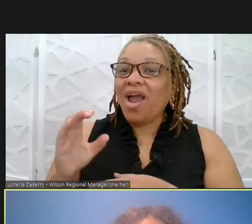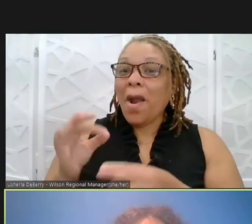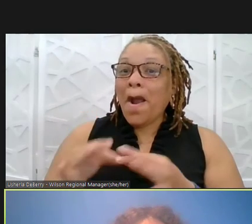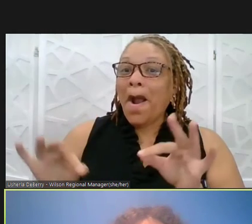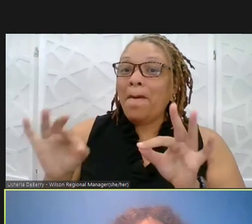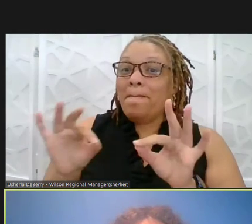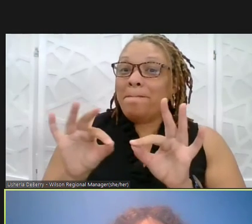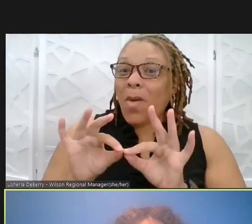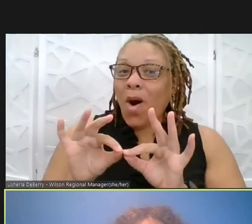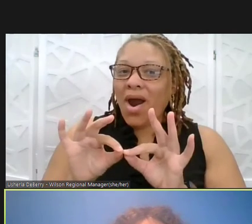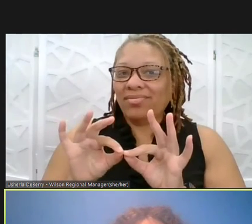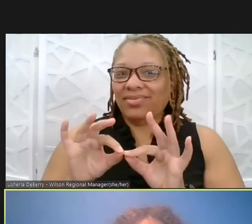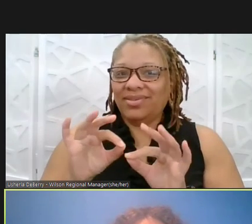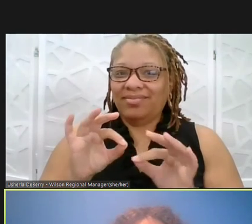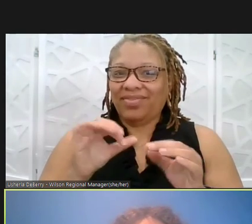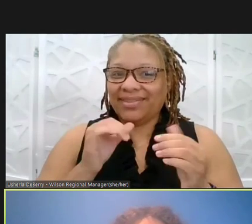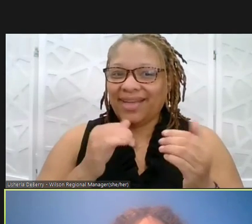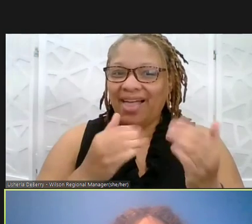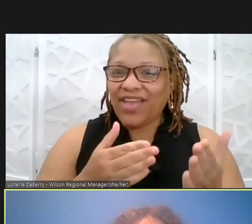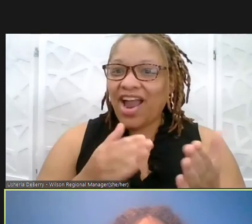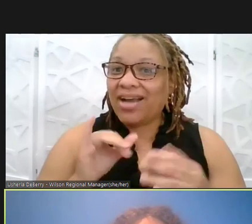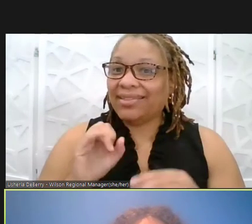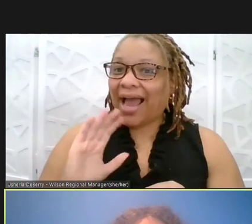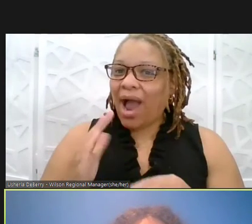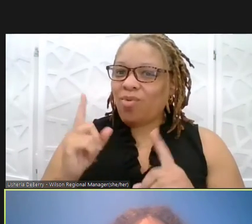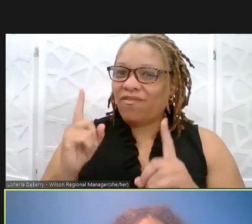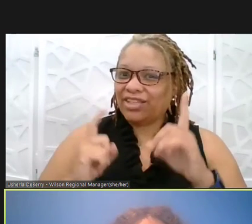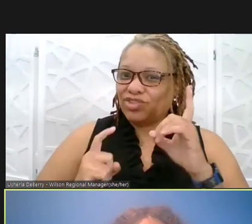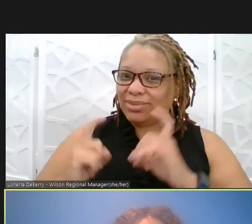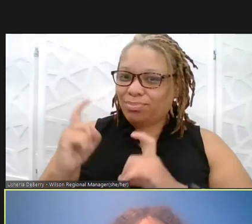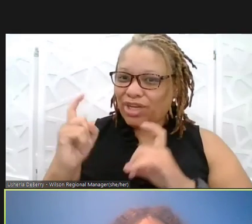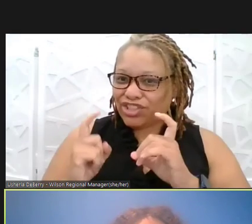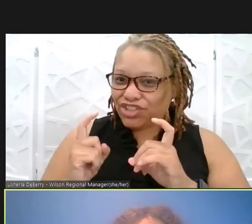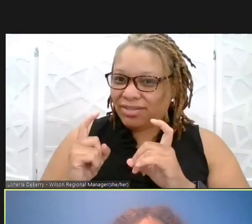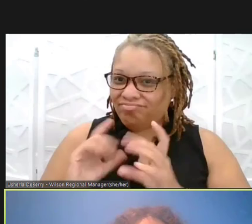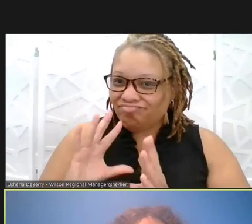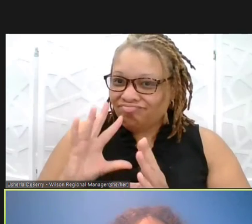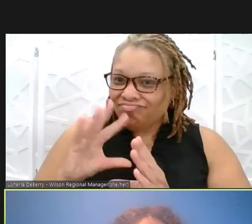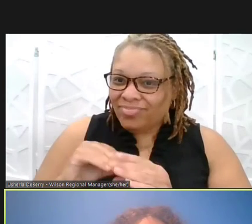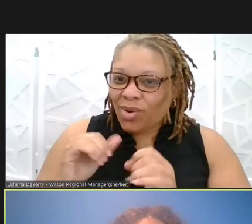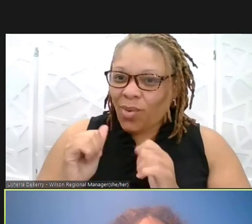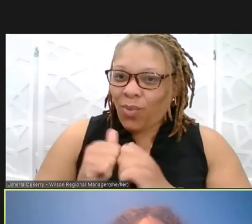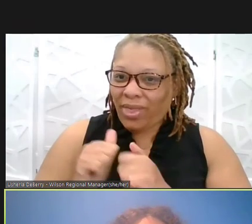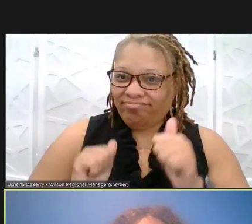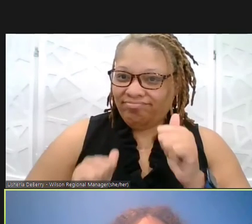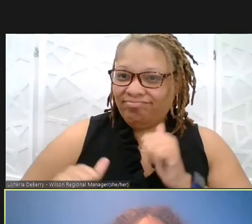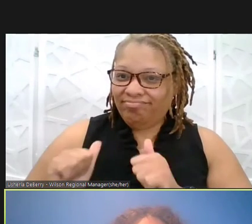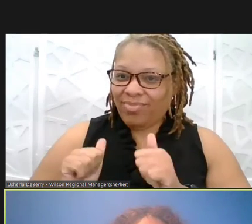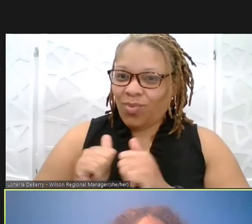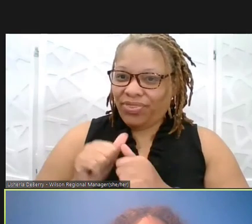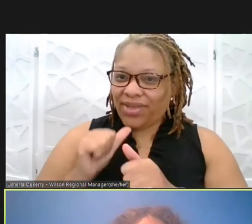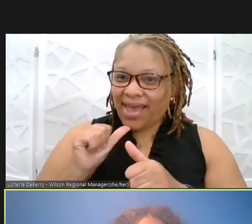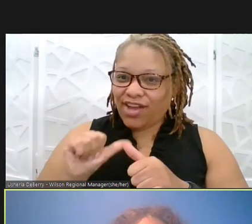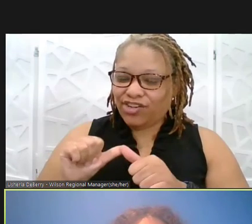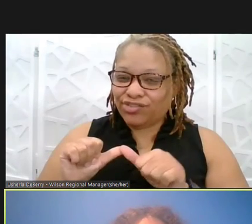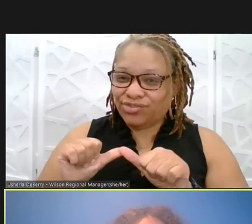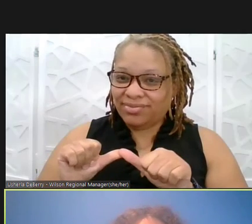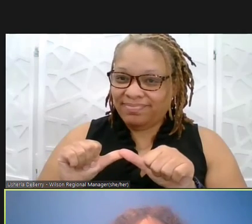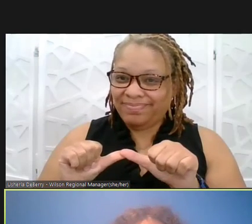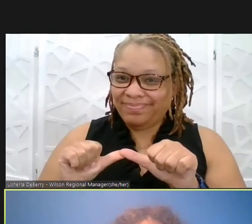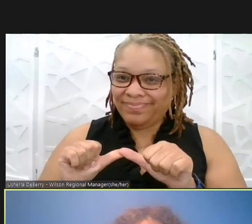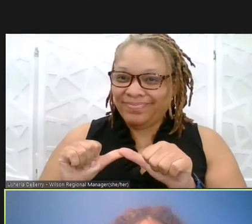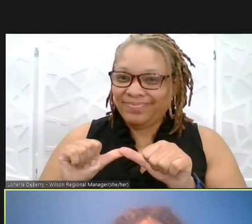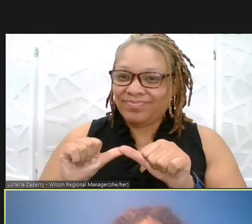manual alphabets. It's important here that we incorporate our